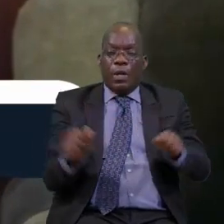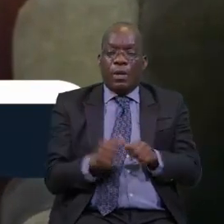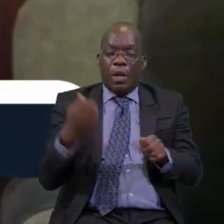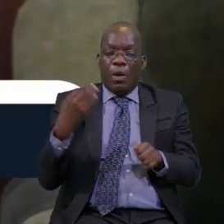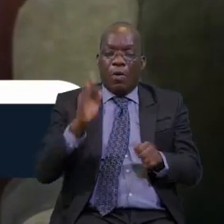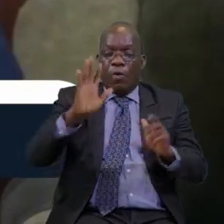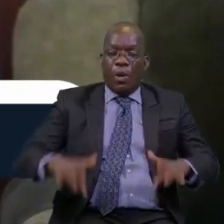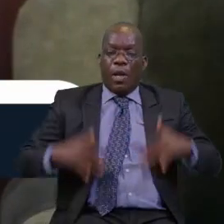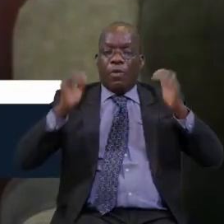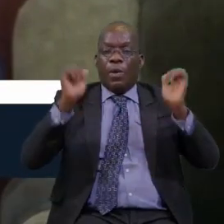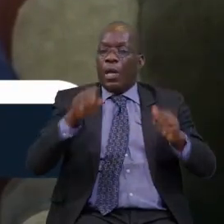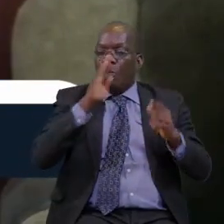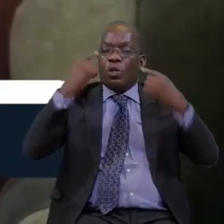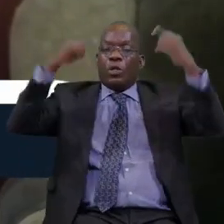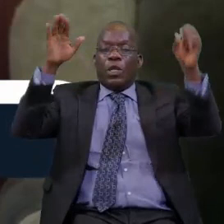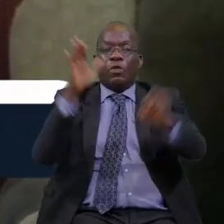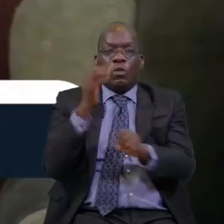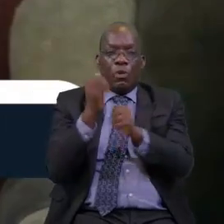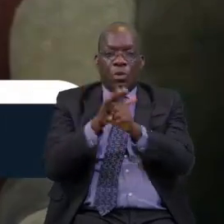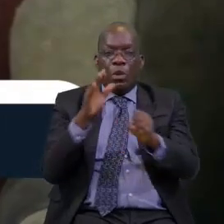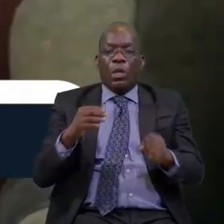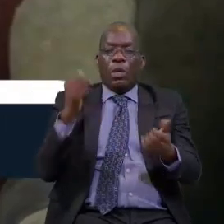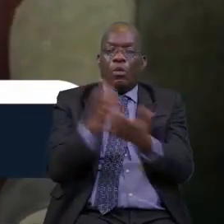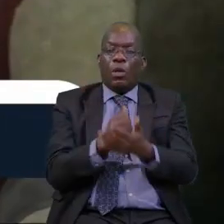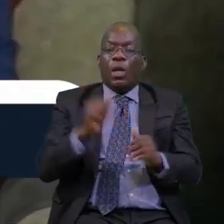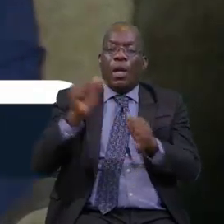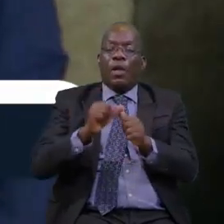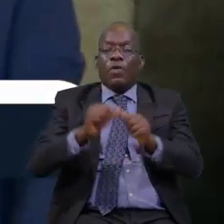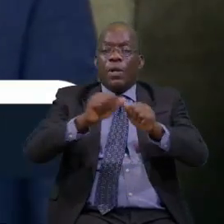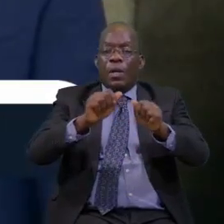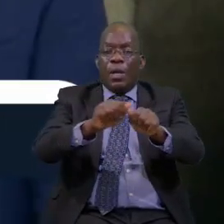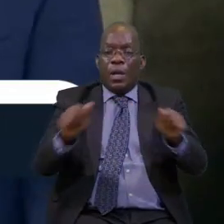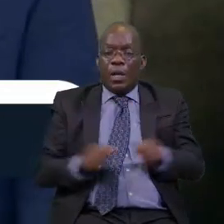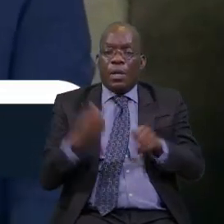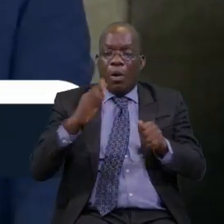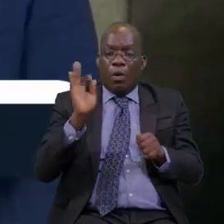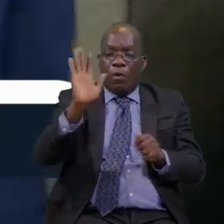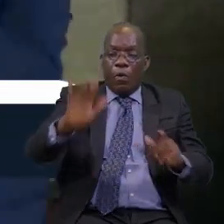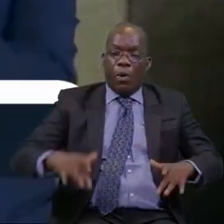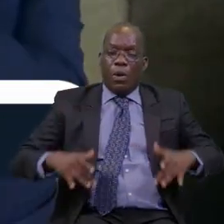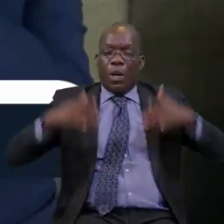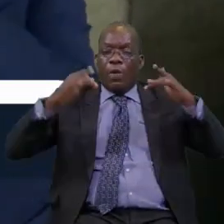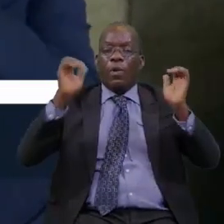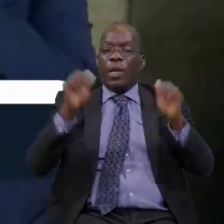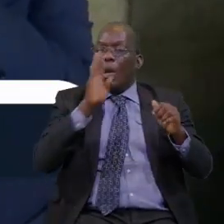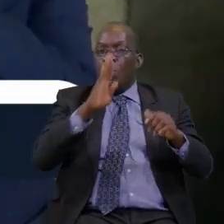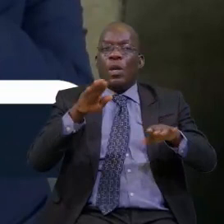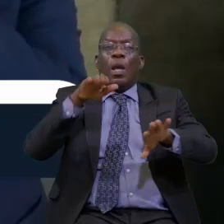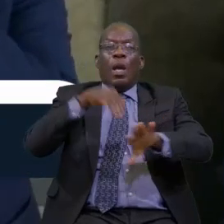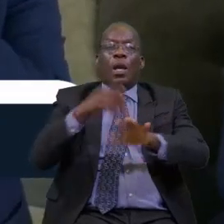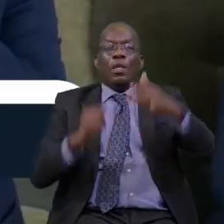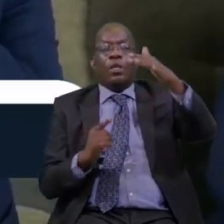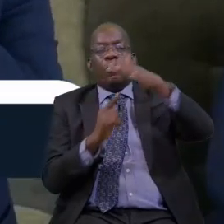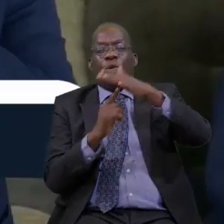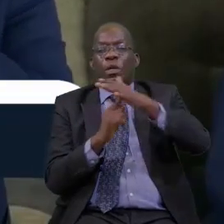successful. Every area of your life can be at the peak if you allow him,